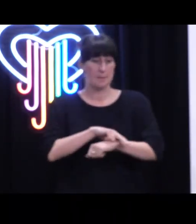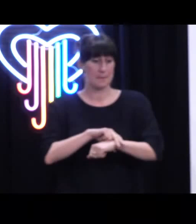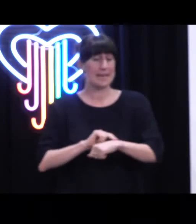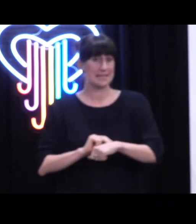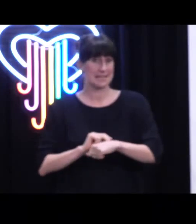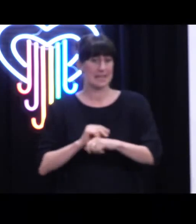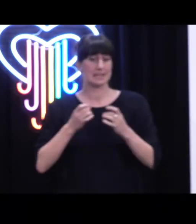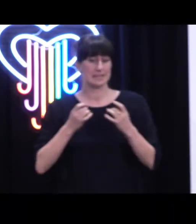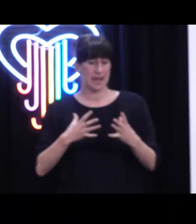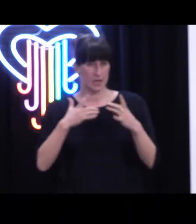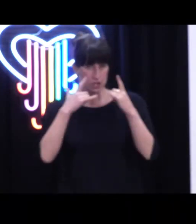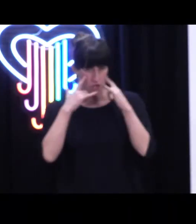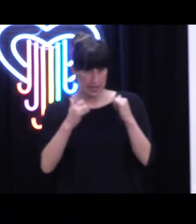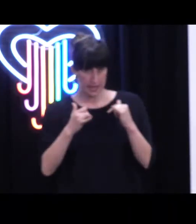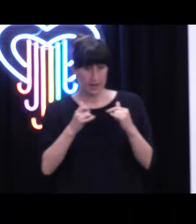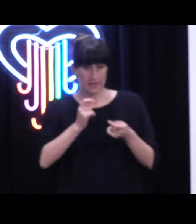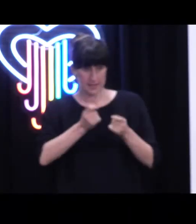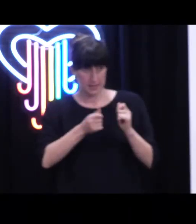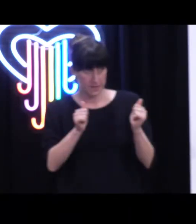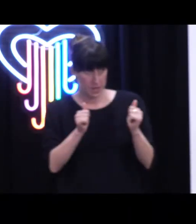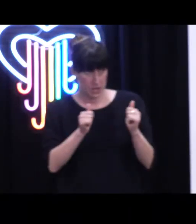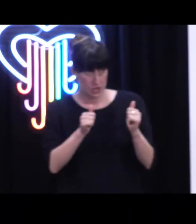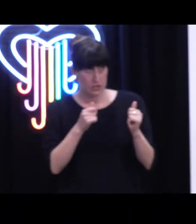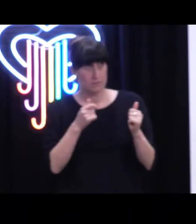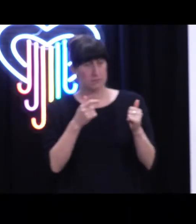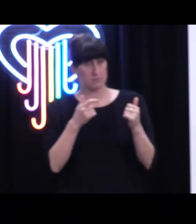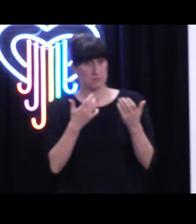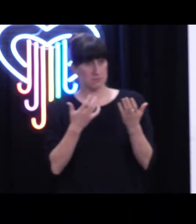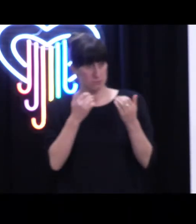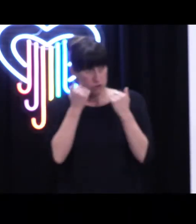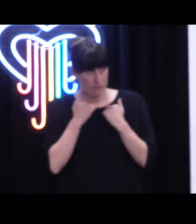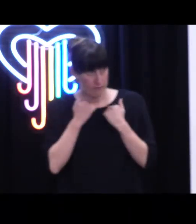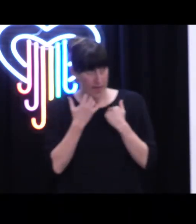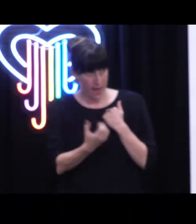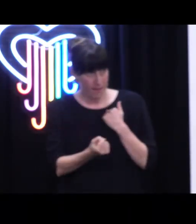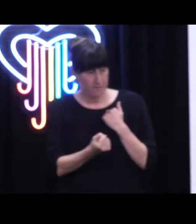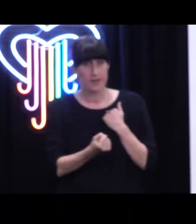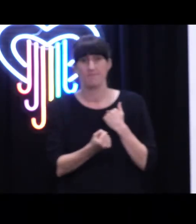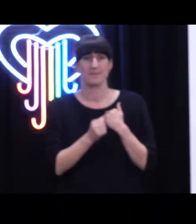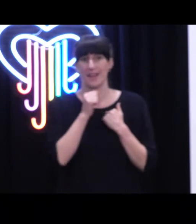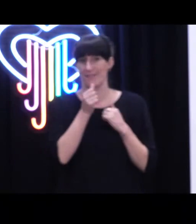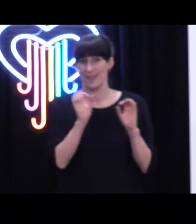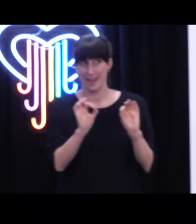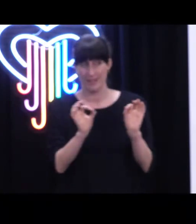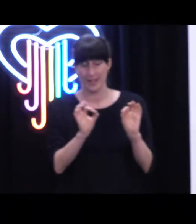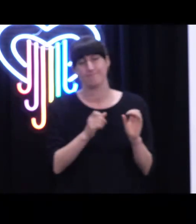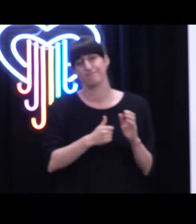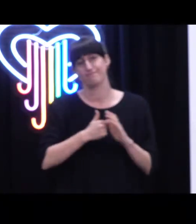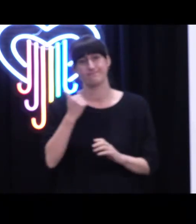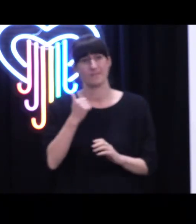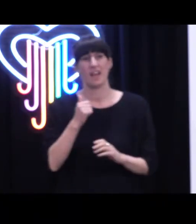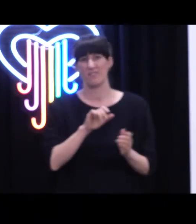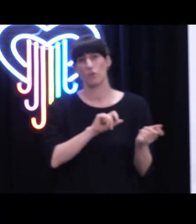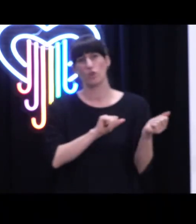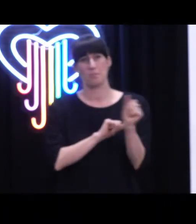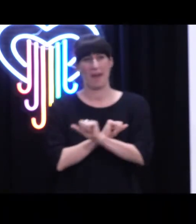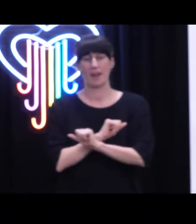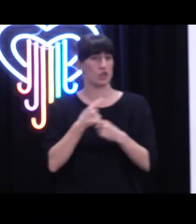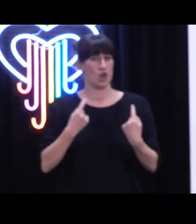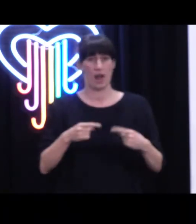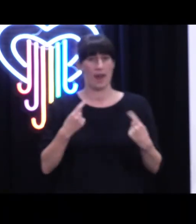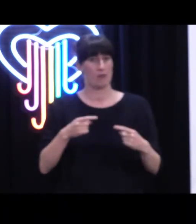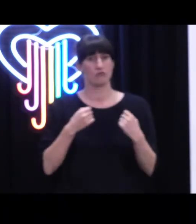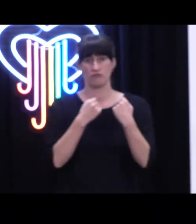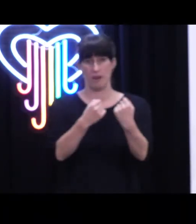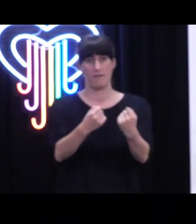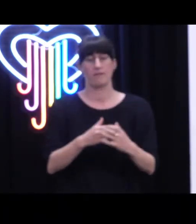this requirement from midnight tonight, and people who cannot provide the required information will be turned back. I do want to thank the employers